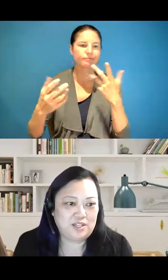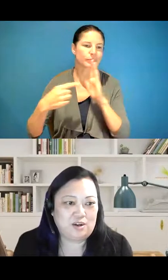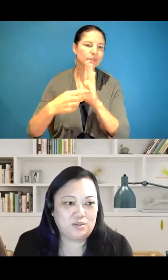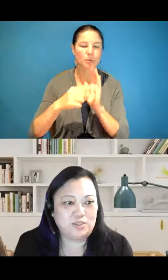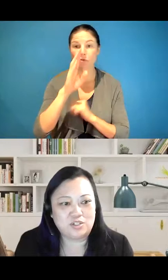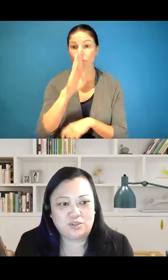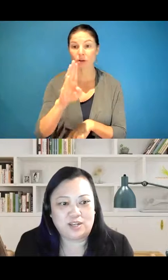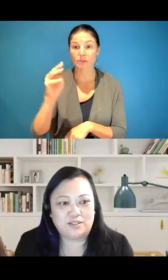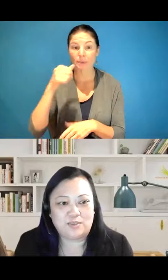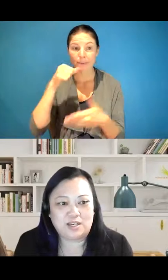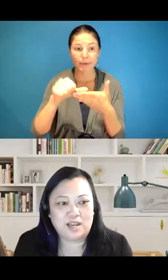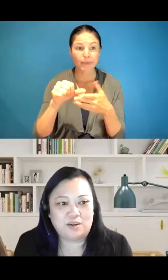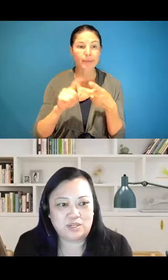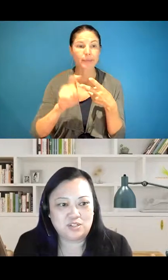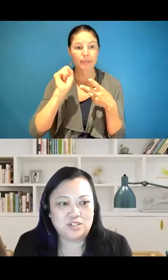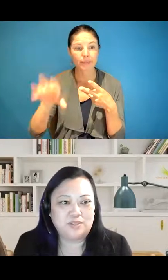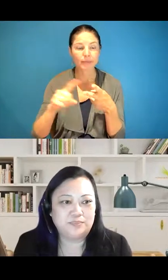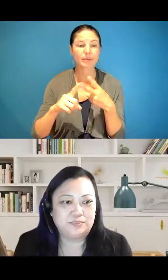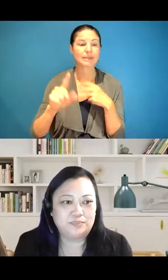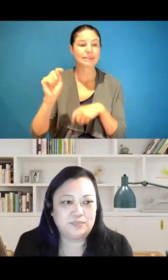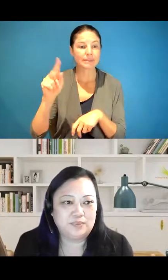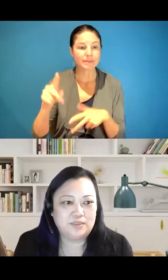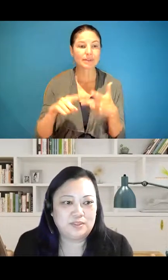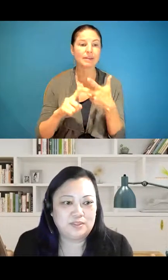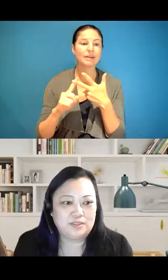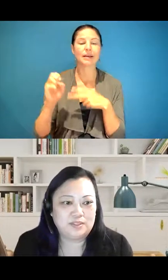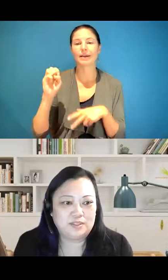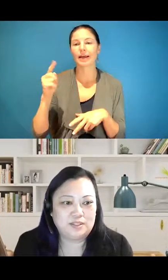television, and also additional ethnic media outreach.